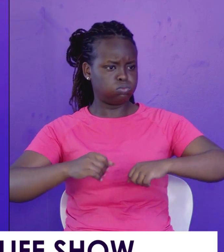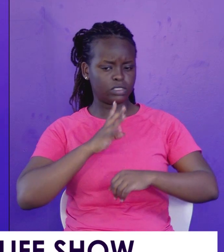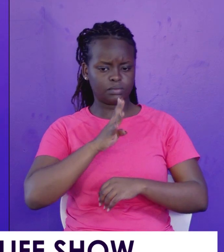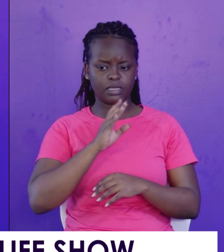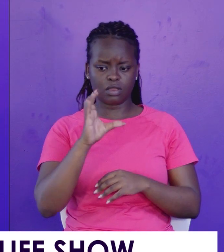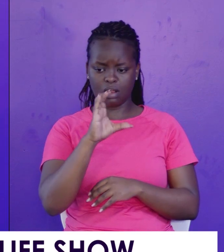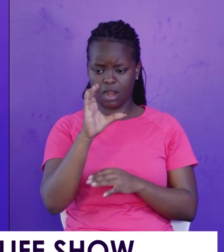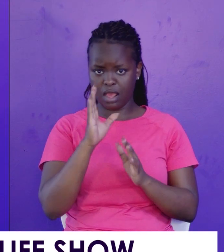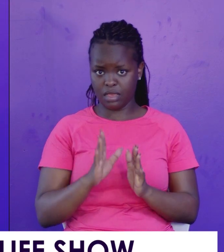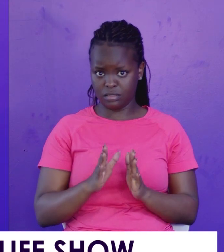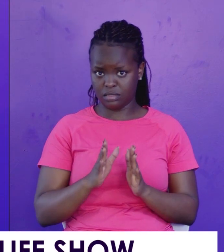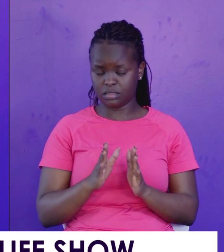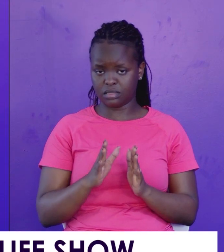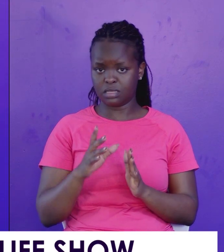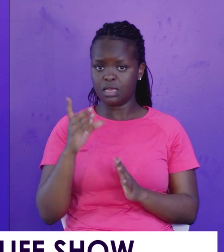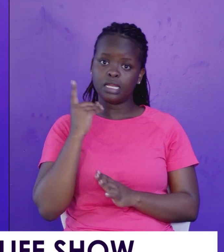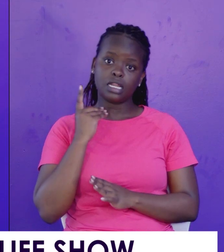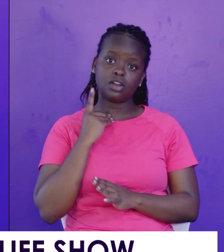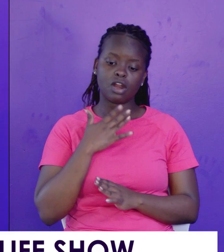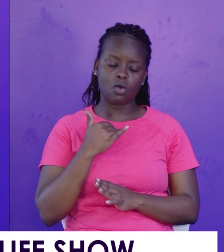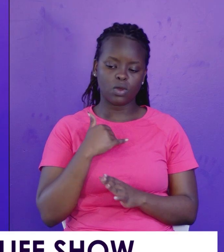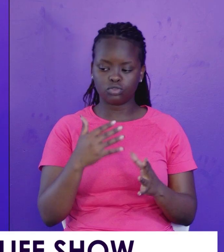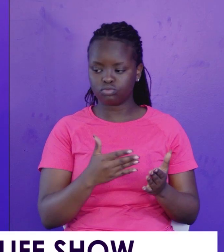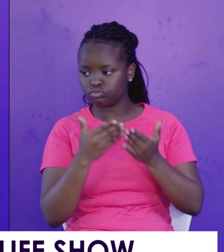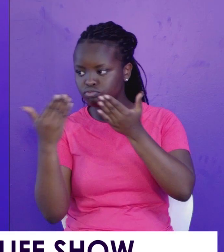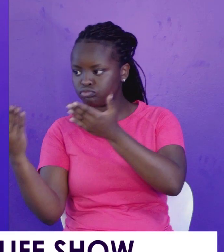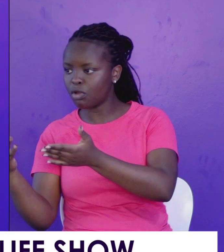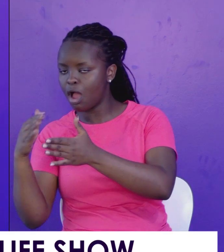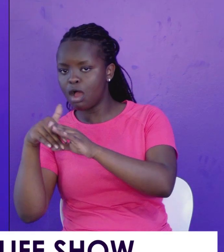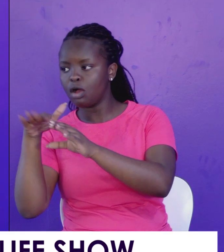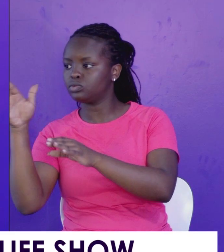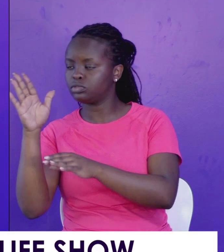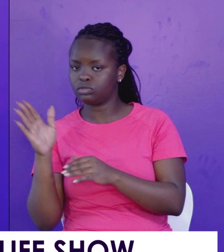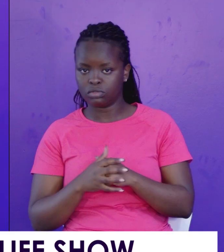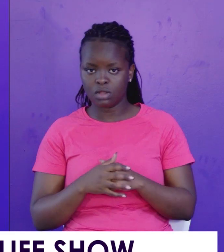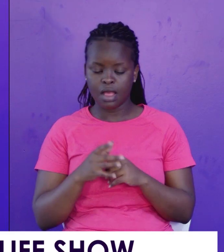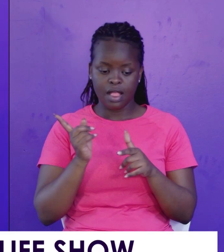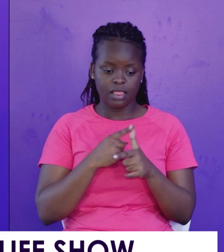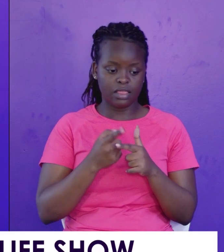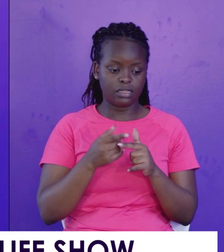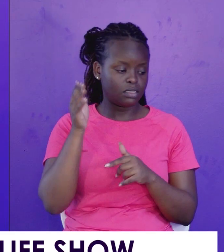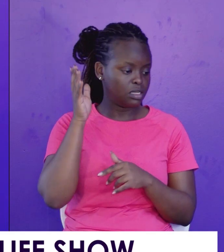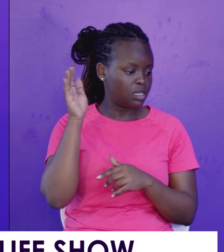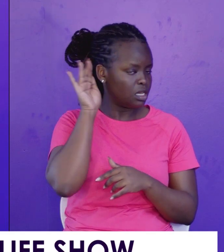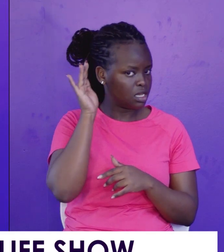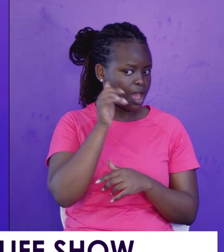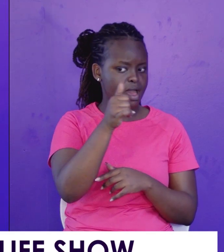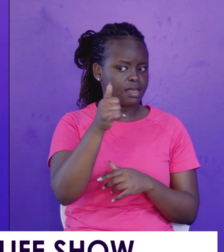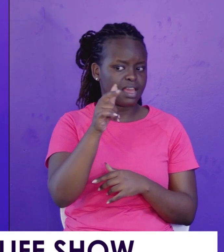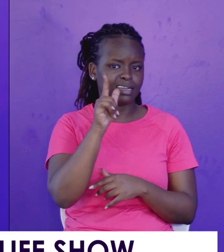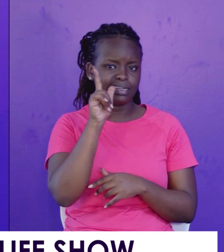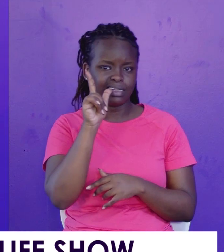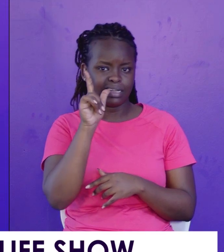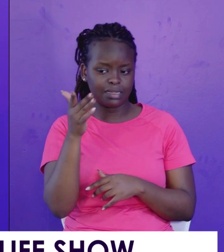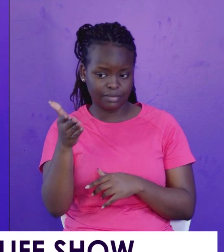Dandora and telling them they want to take them outside of the club. And I'm hearing this other bouncer in London.